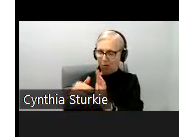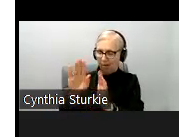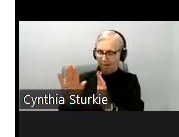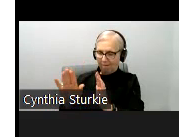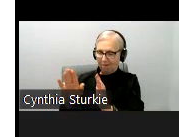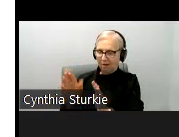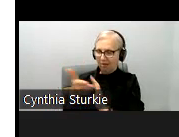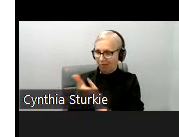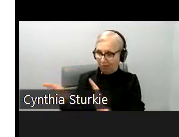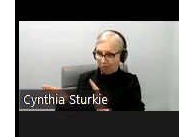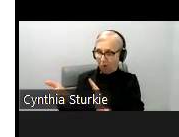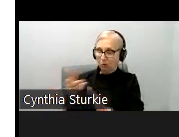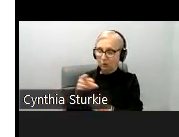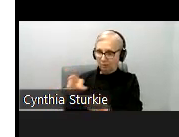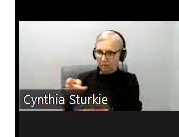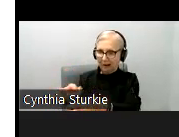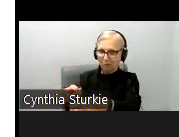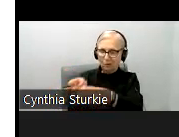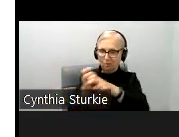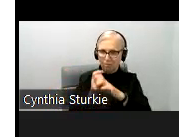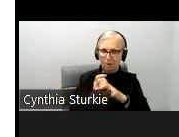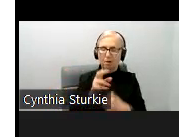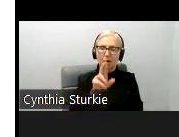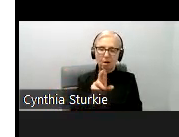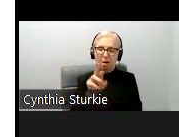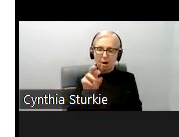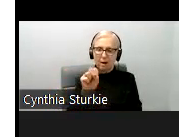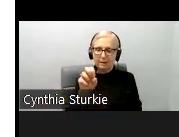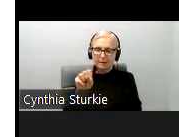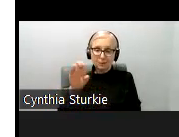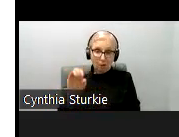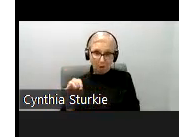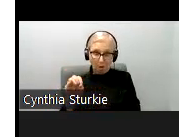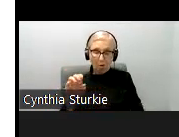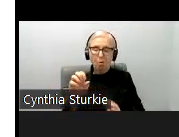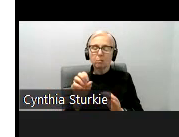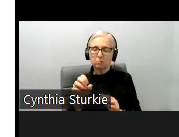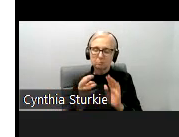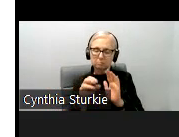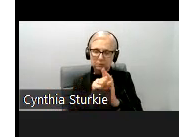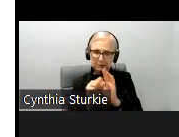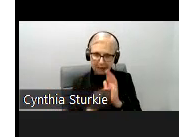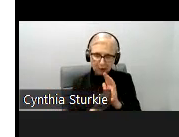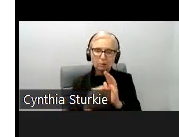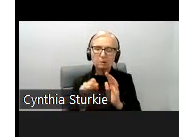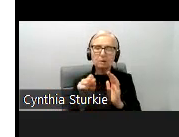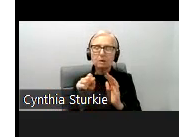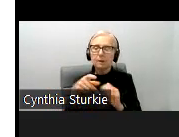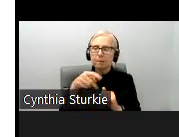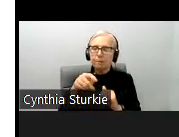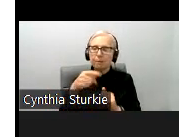another requirement that was borrowed from that RSSO statute. Very important that those supervising peer